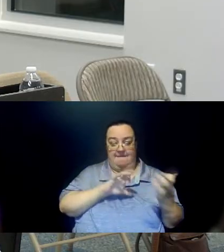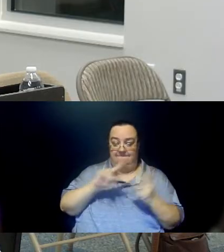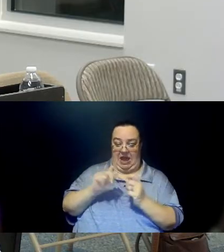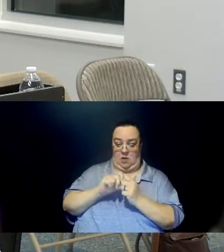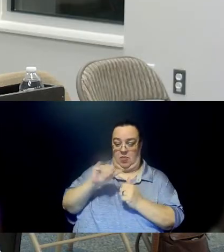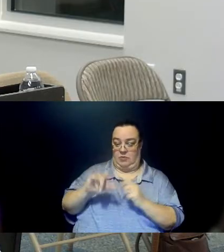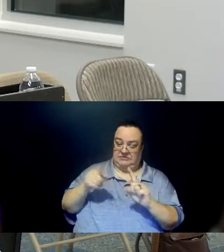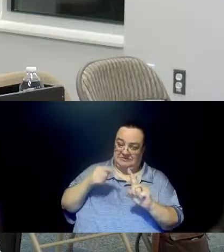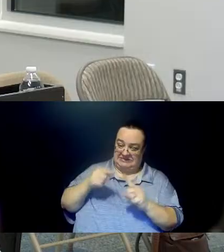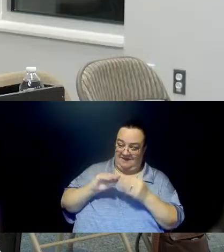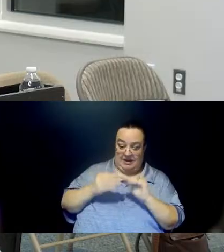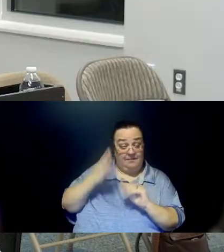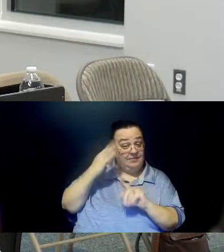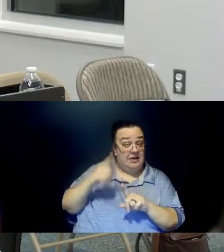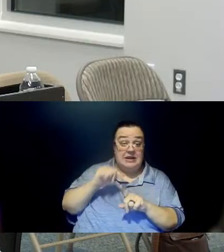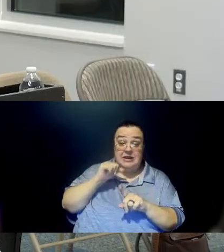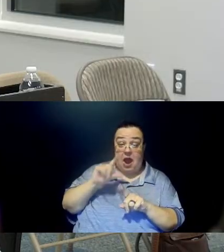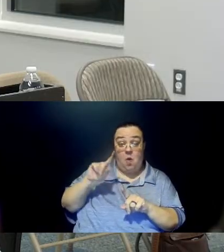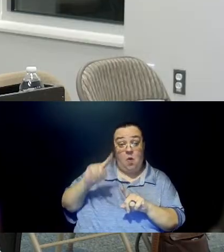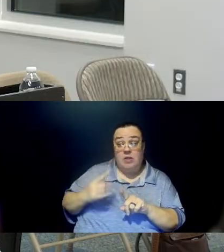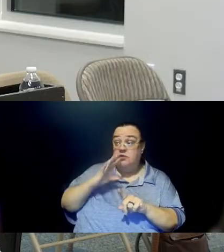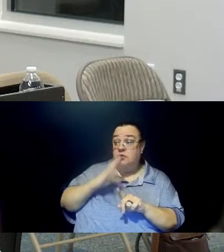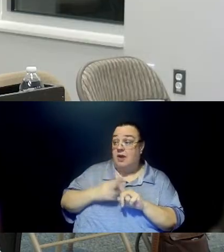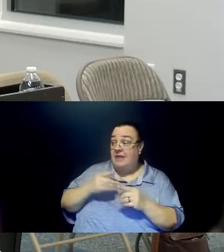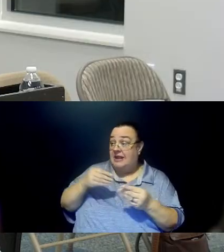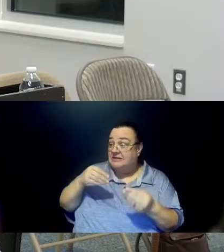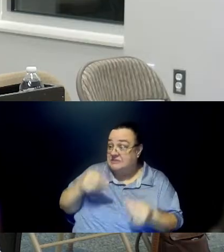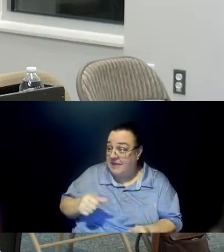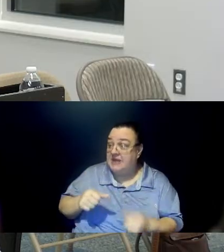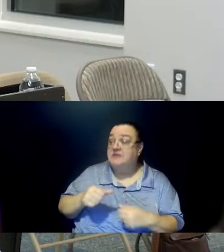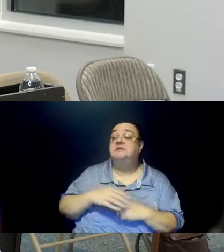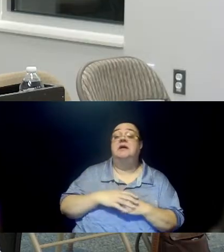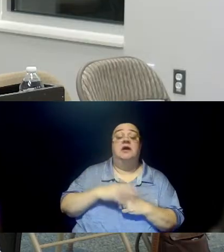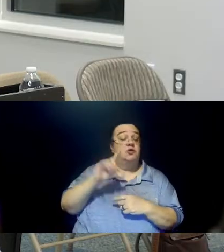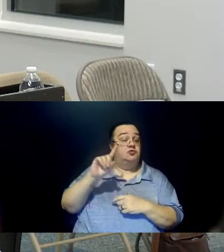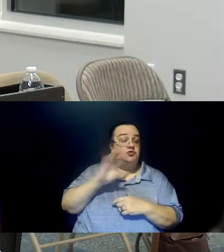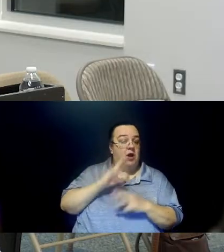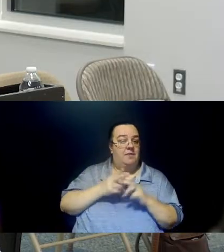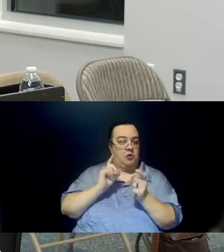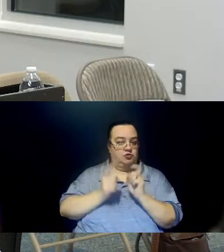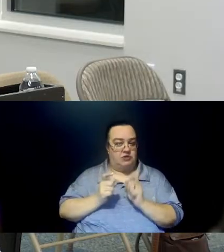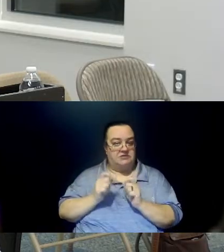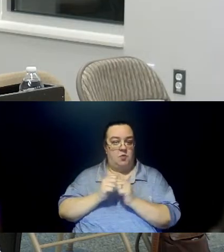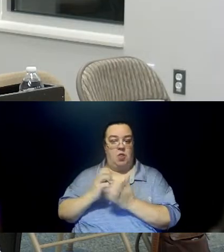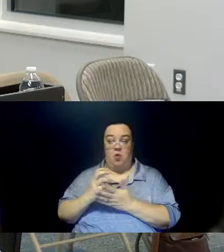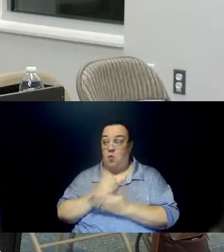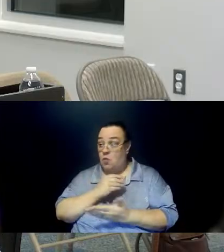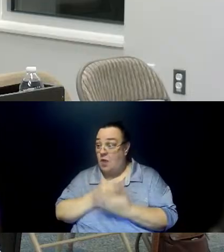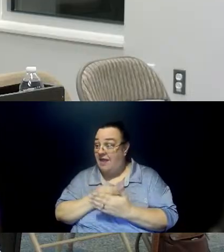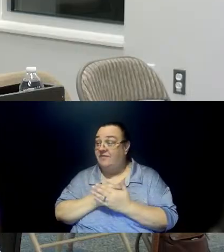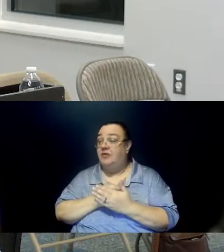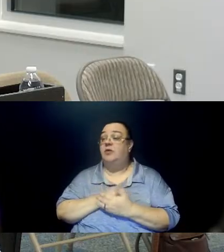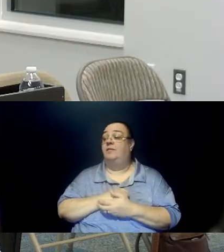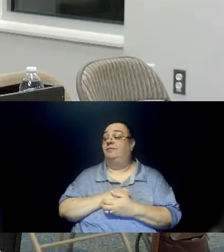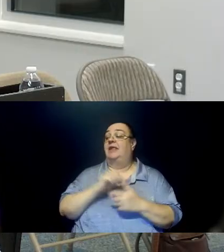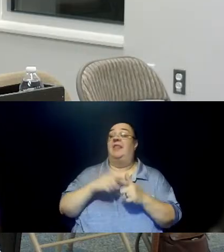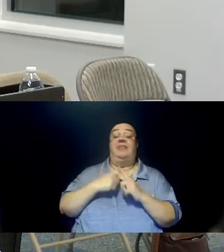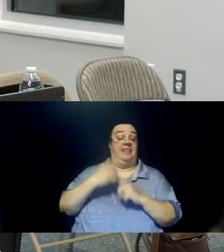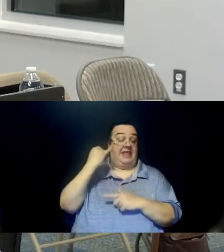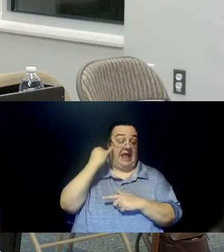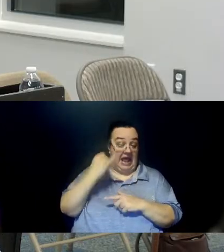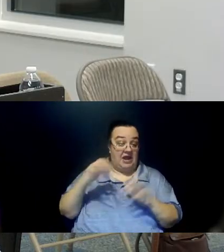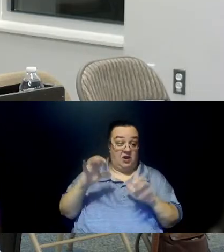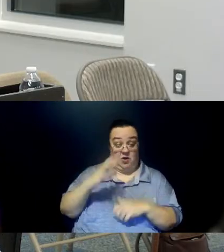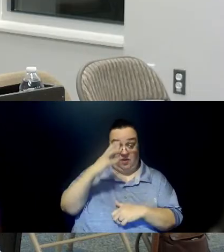Because you're not just talking about expenses, you're talking about the adjustments to the revenue. Then the idea of doing 4 cents, I'm going to